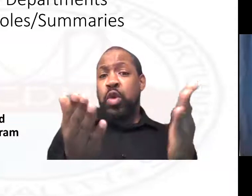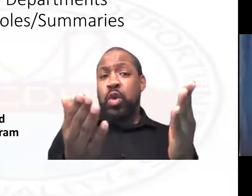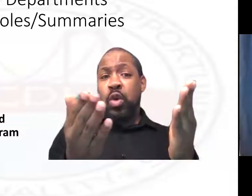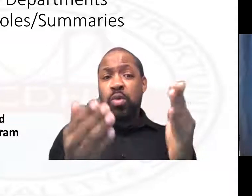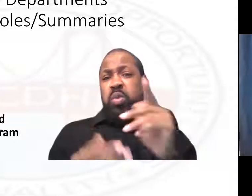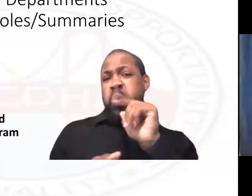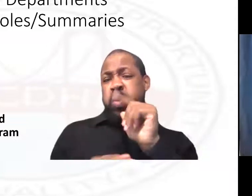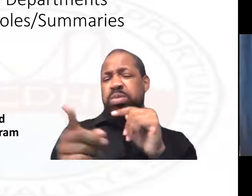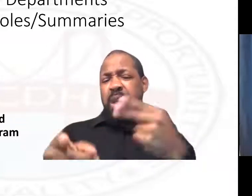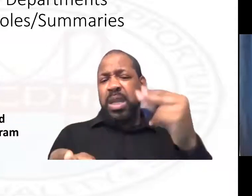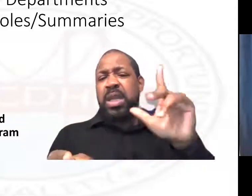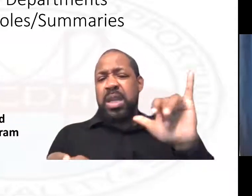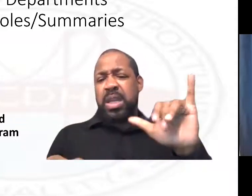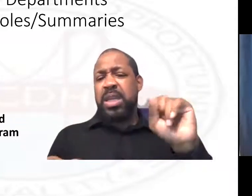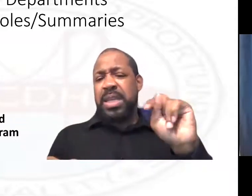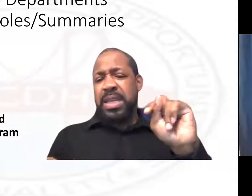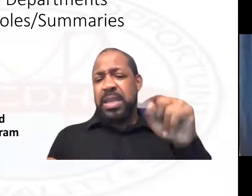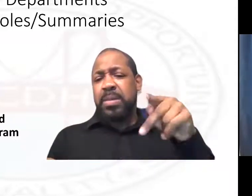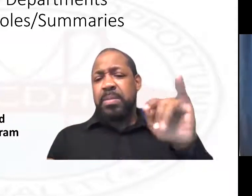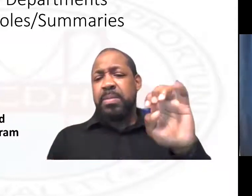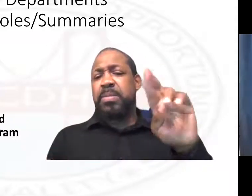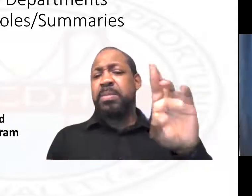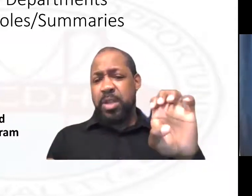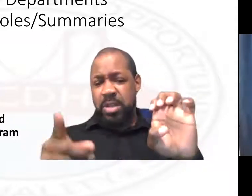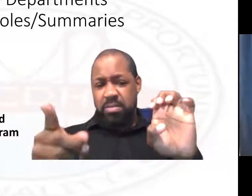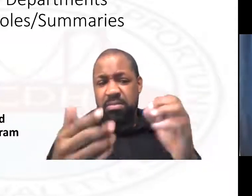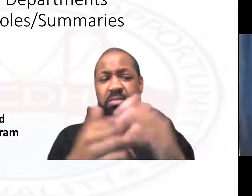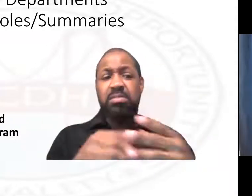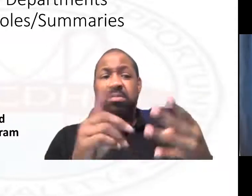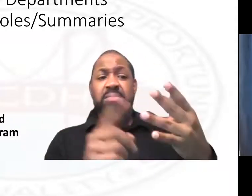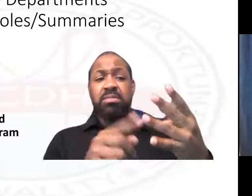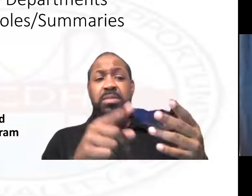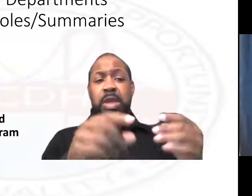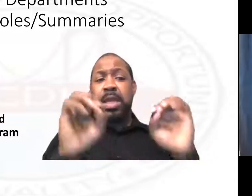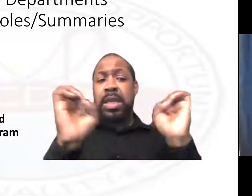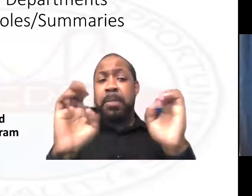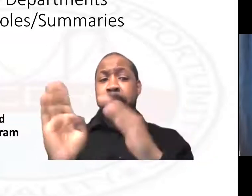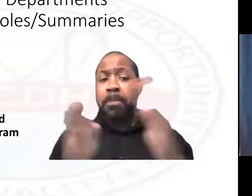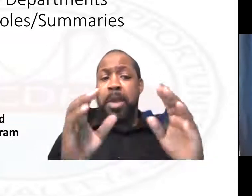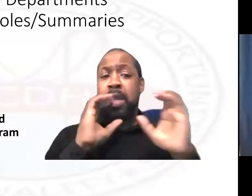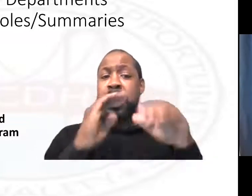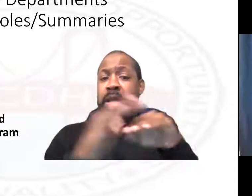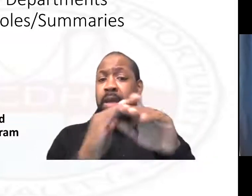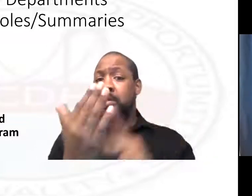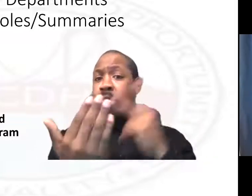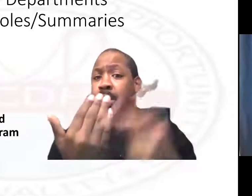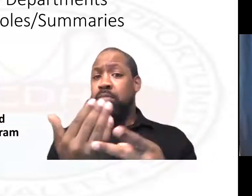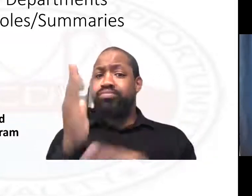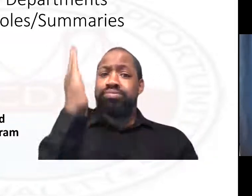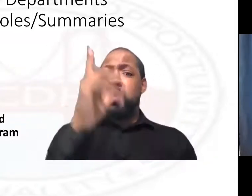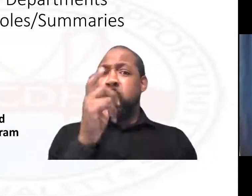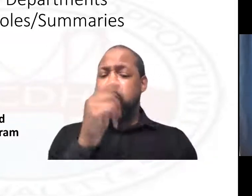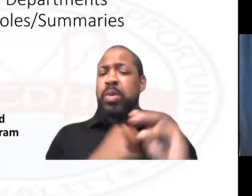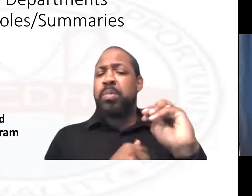we're going to go to interpreter referral, and that will be presented by Holly St. Pierre. And then